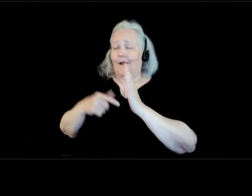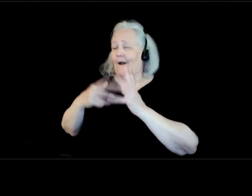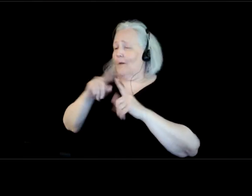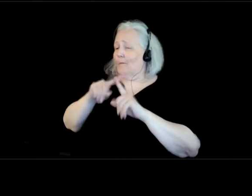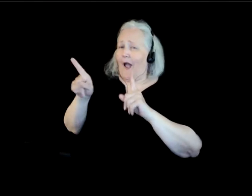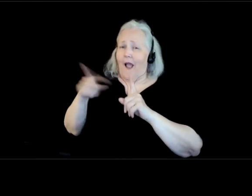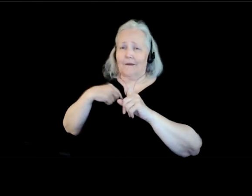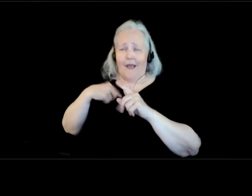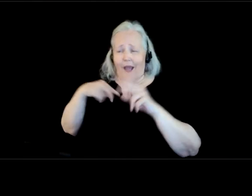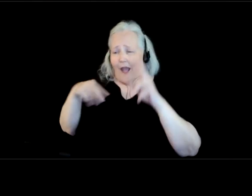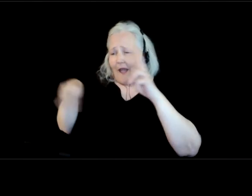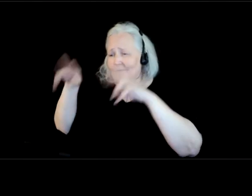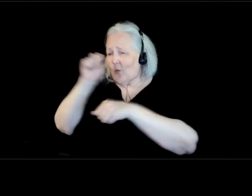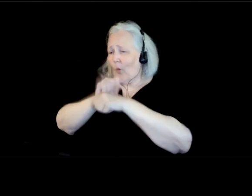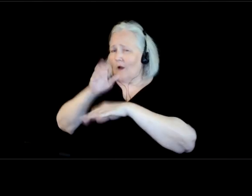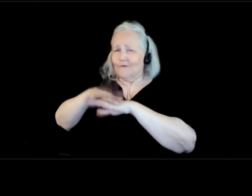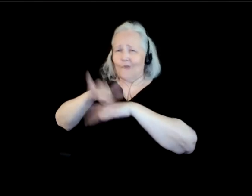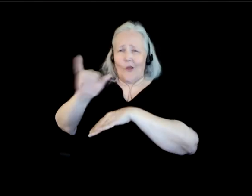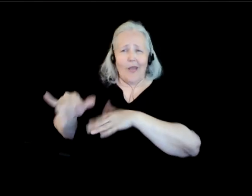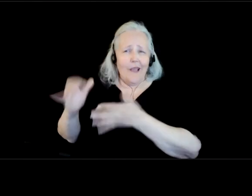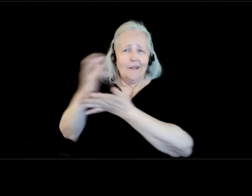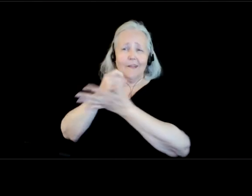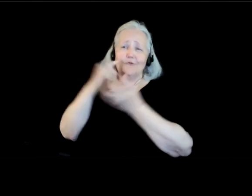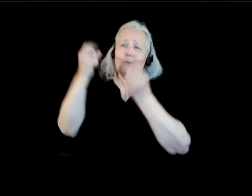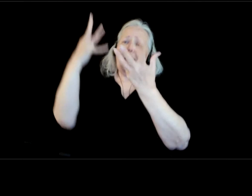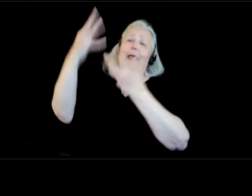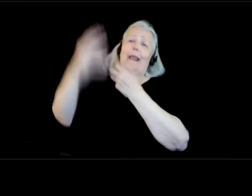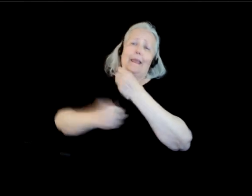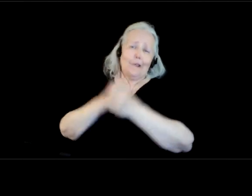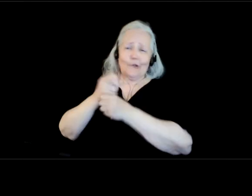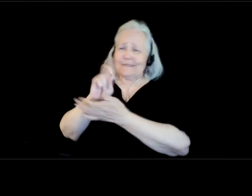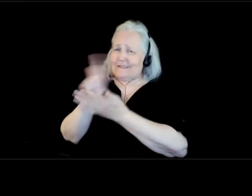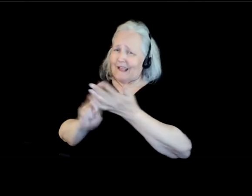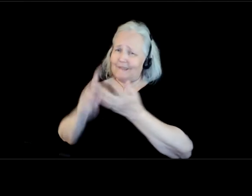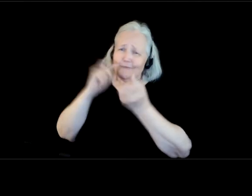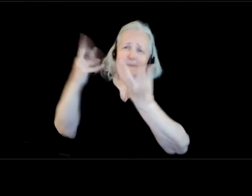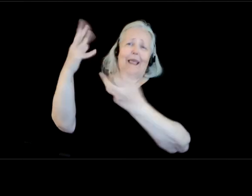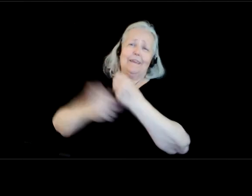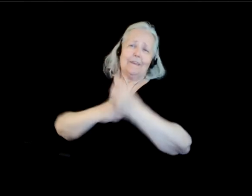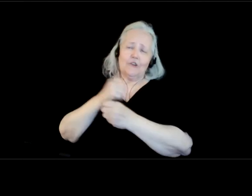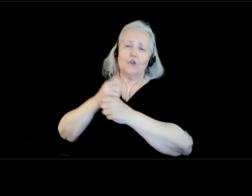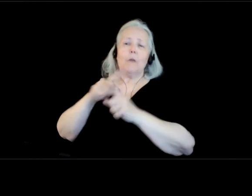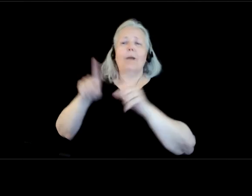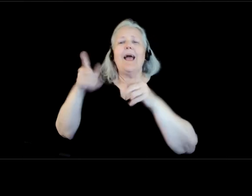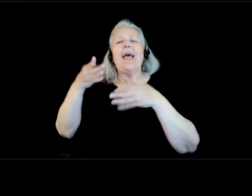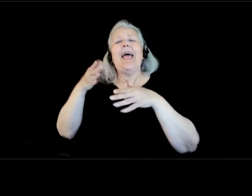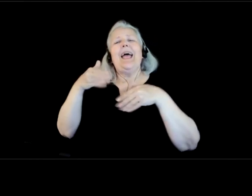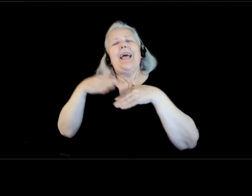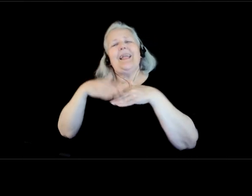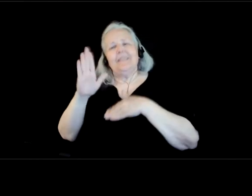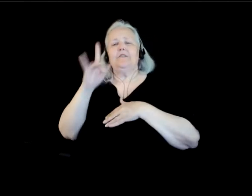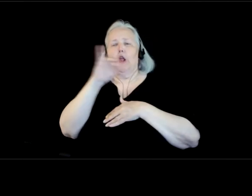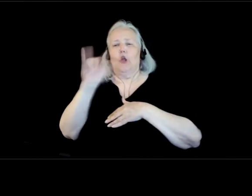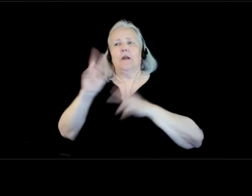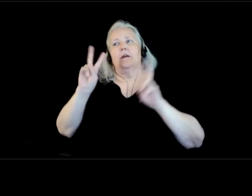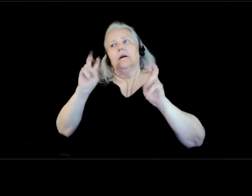on preparing, but it gives it that, you know, that kind of official stamp that deans might be looking